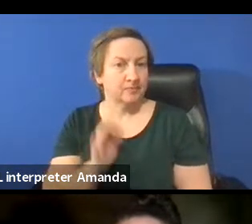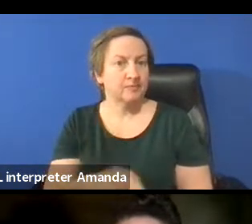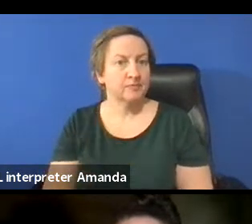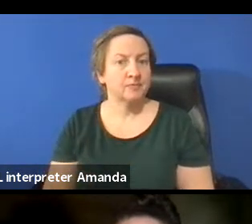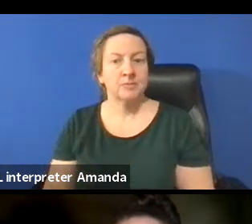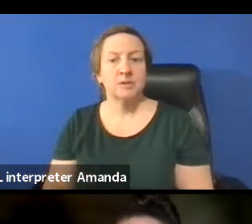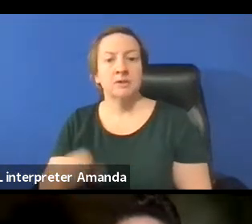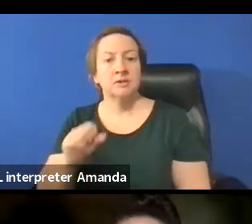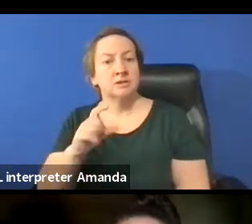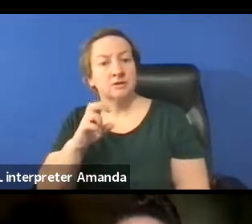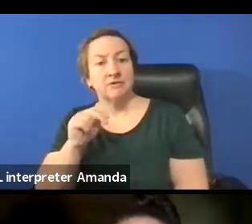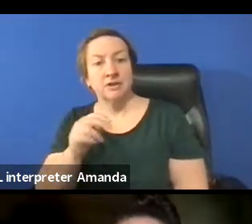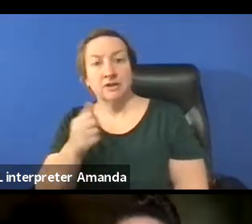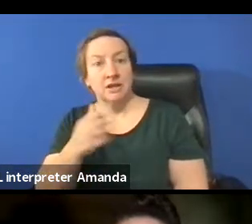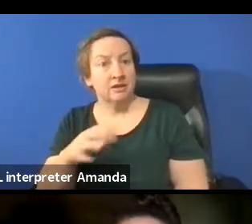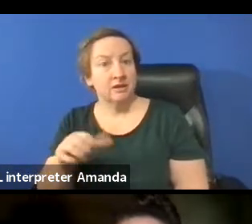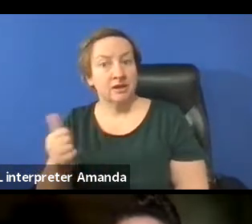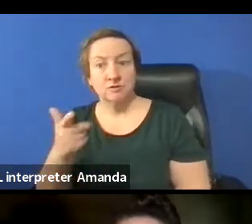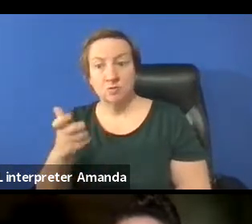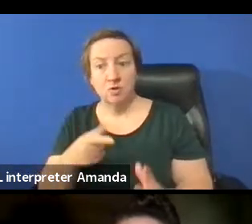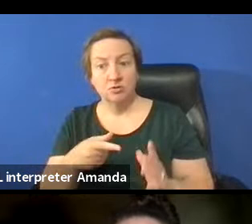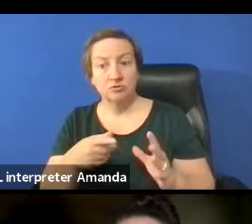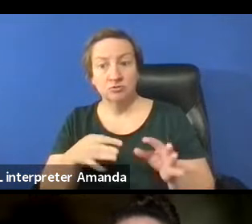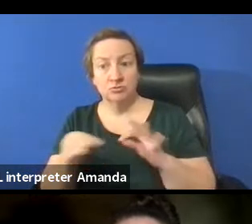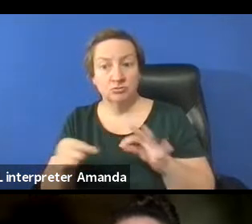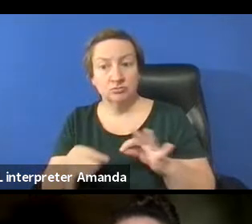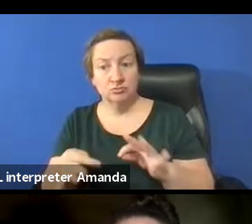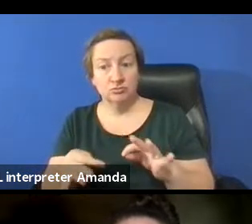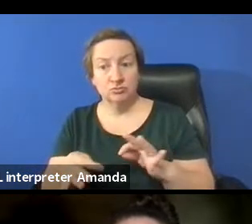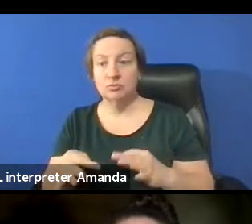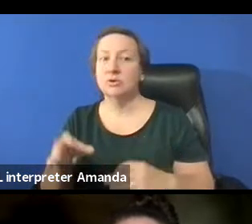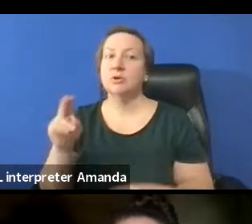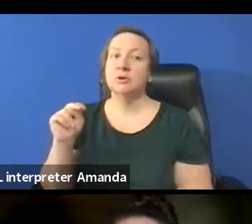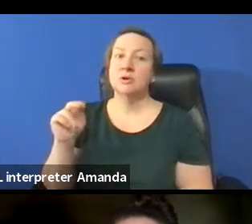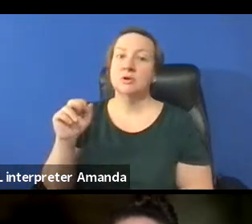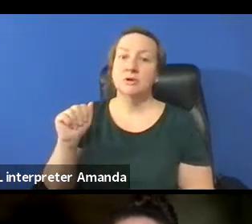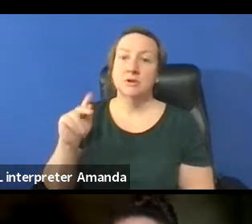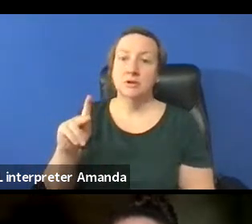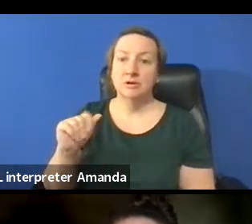Okay. Stephen, was there anything else you wanted to convey? No? Nikotris?